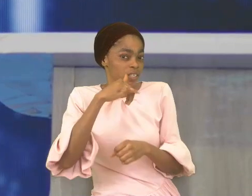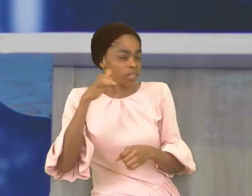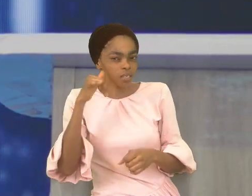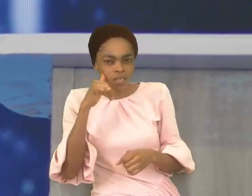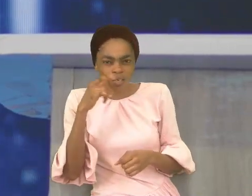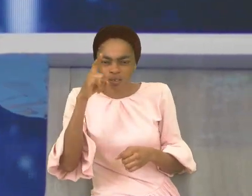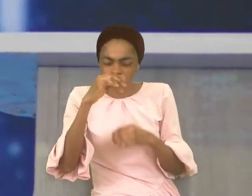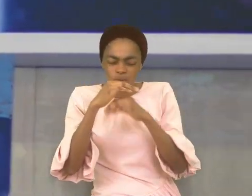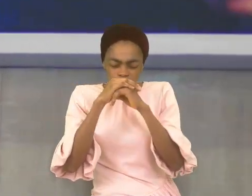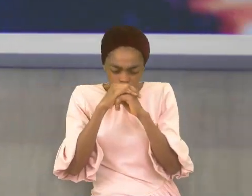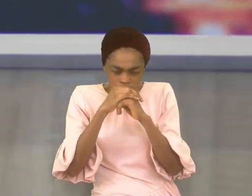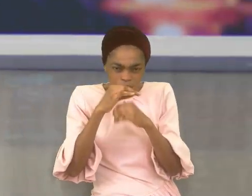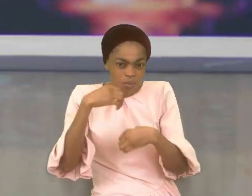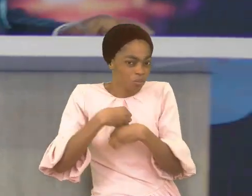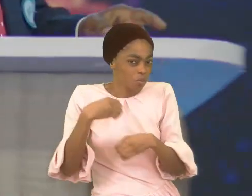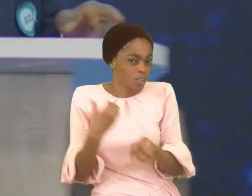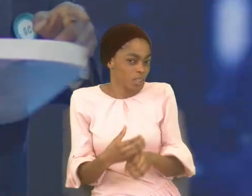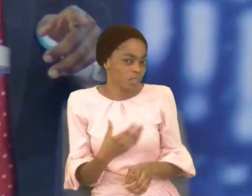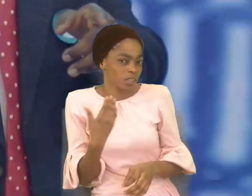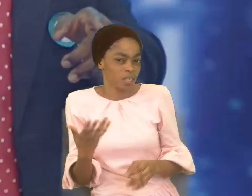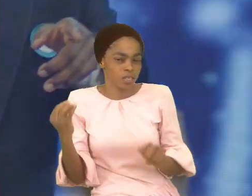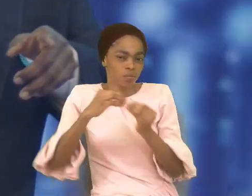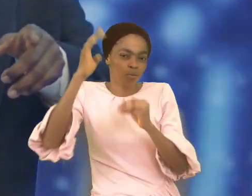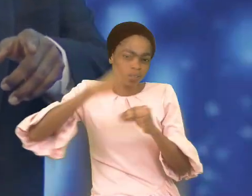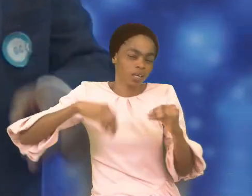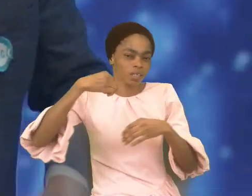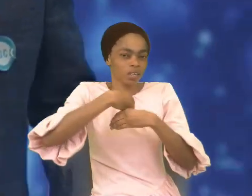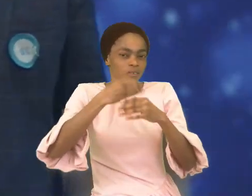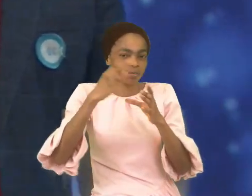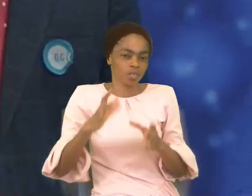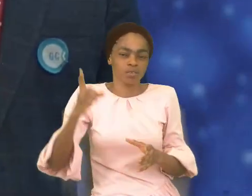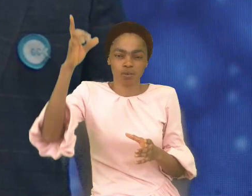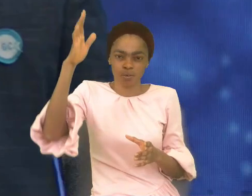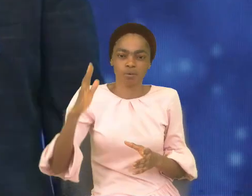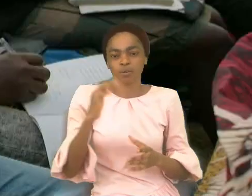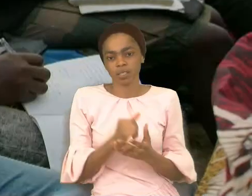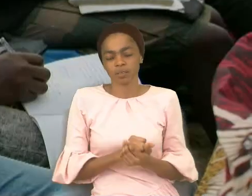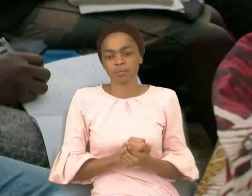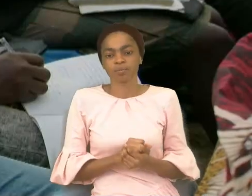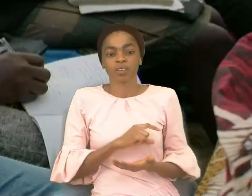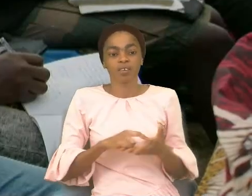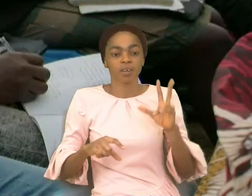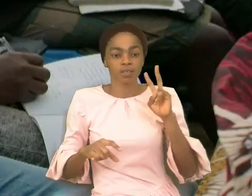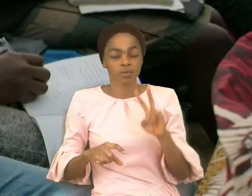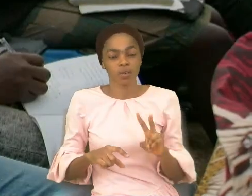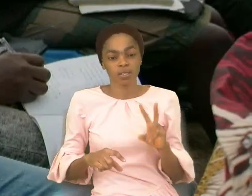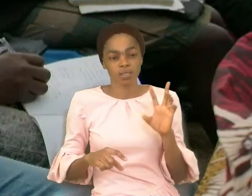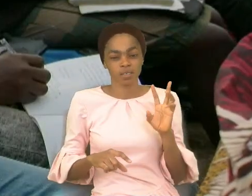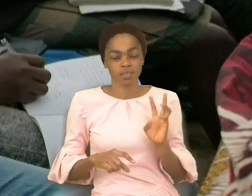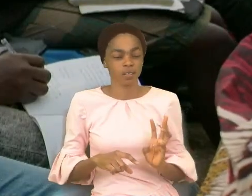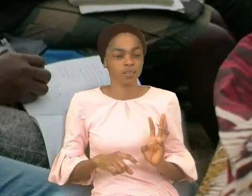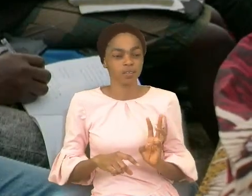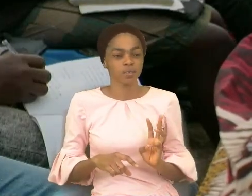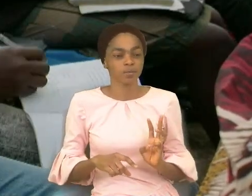forever. Look at verse 26. In verse 26 it says, for this cause God